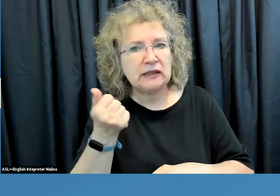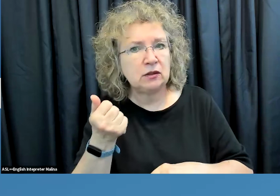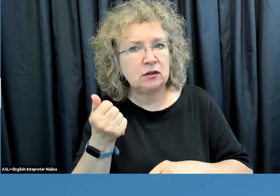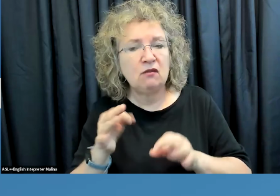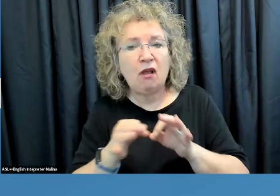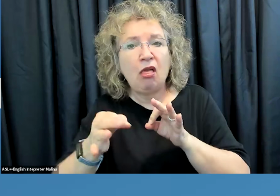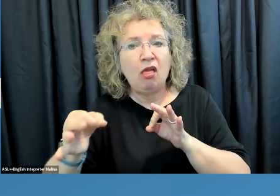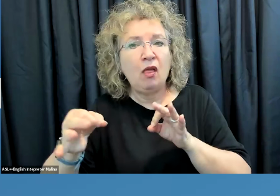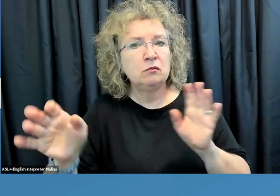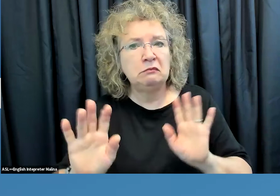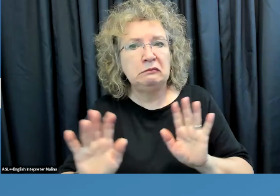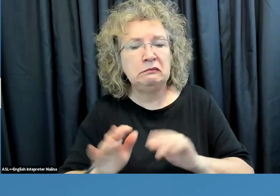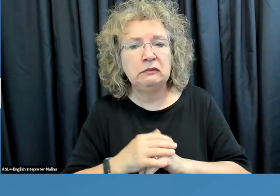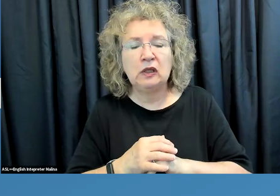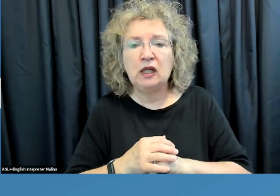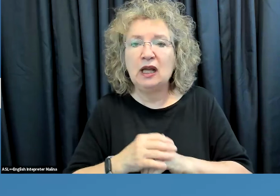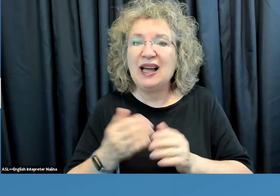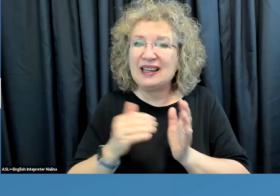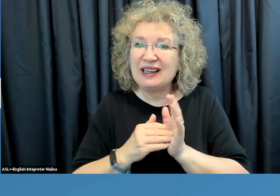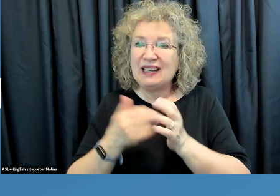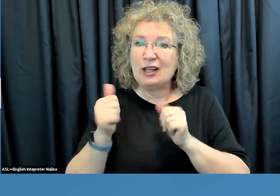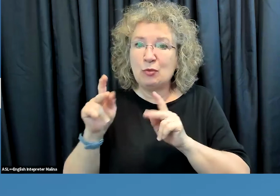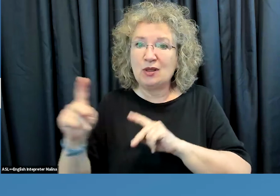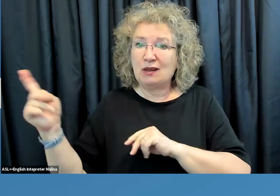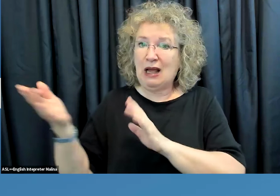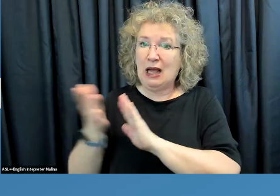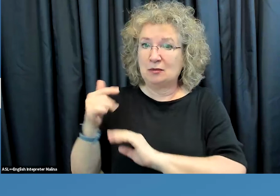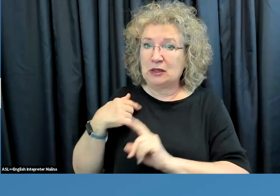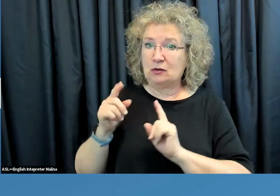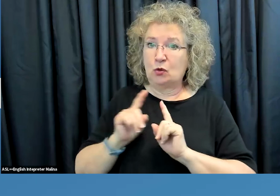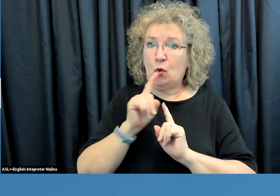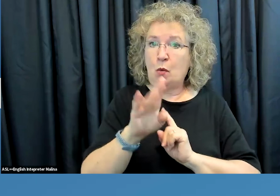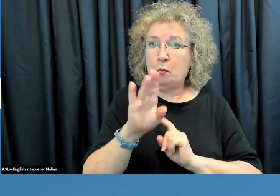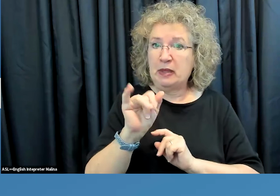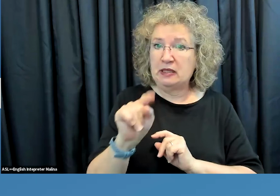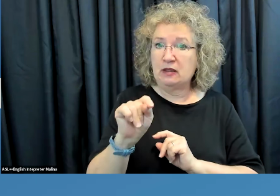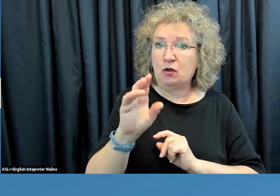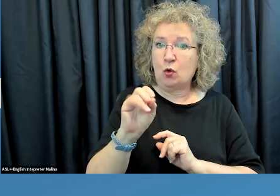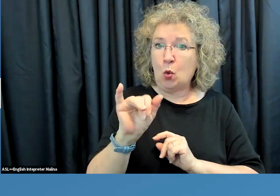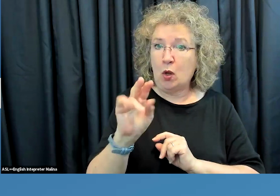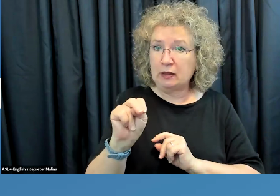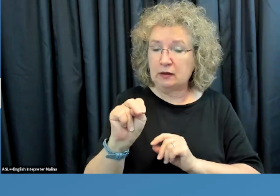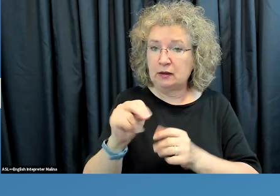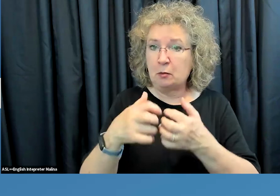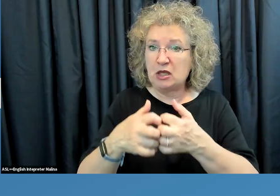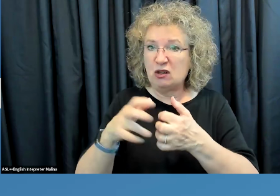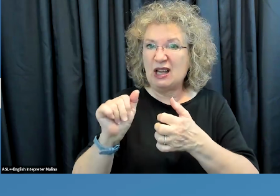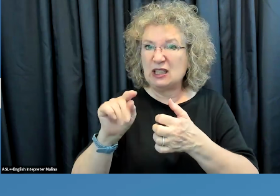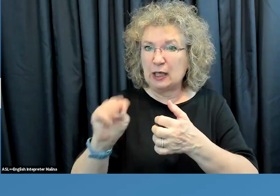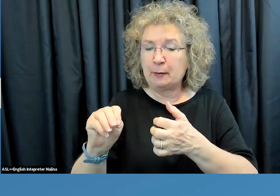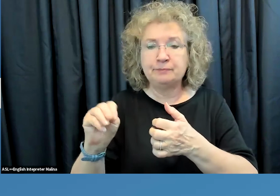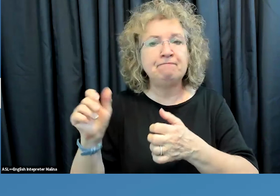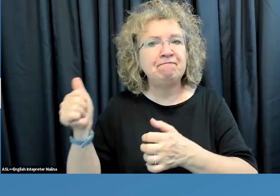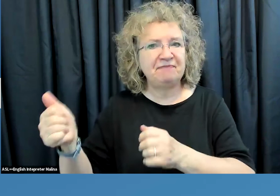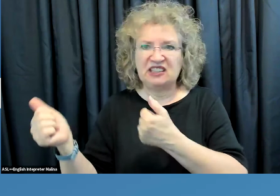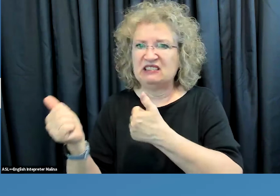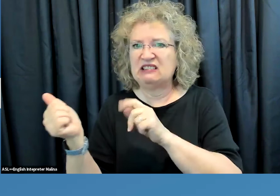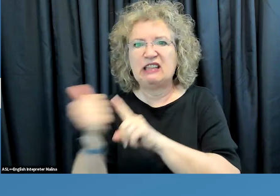Again, any person that asks you to go to a Bitcoin ATM is a scammer. Report construction scams to the CCB. Again,